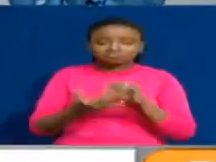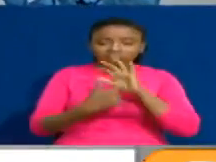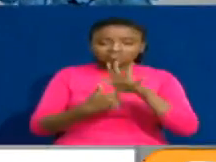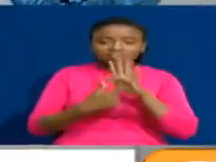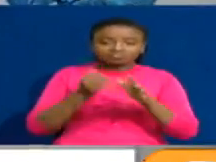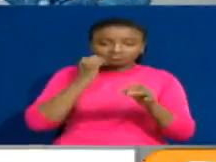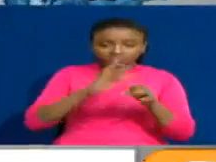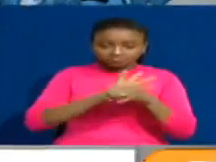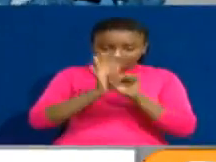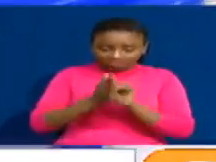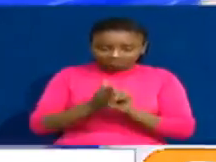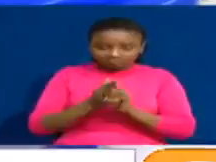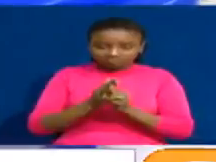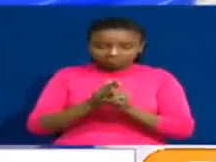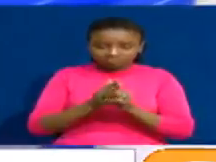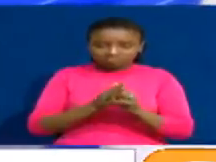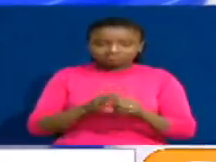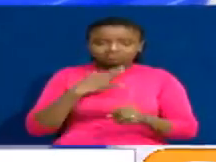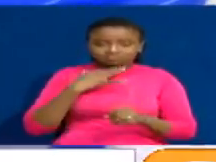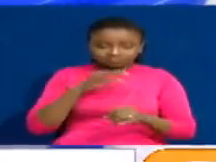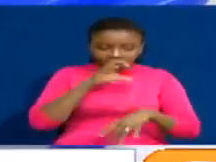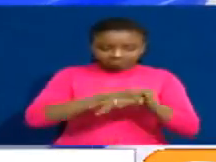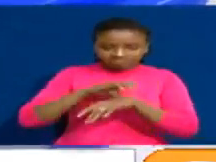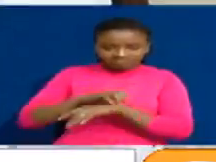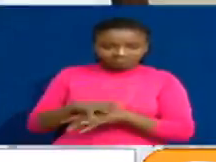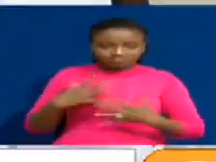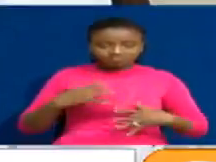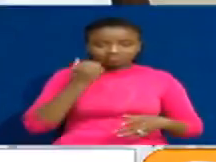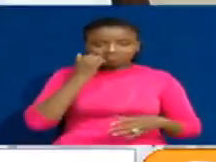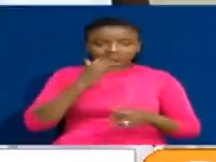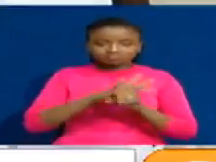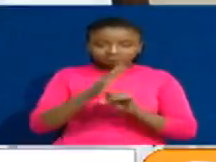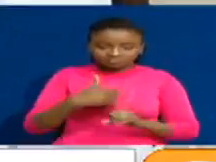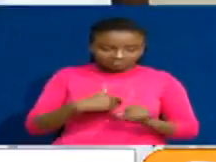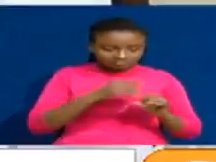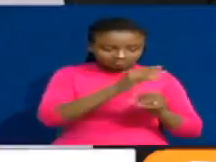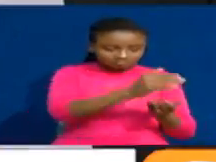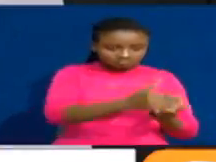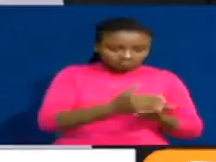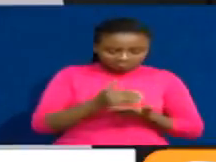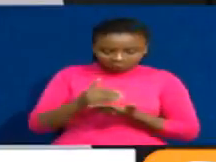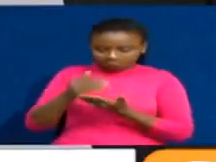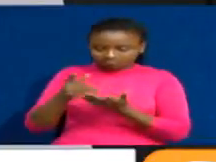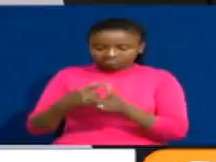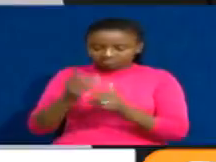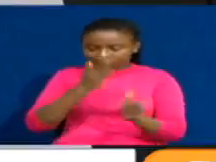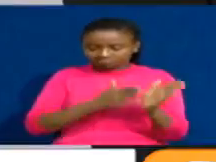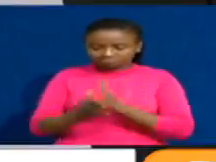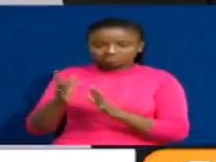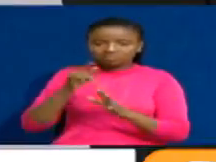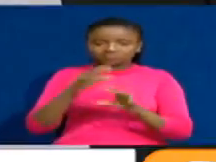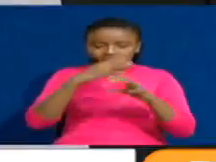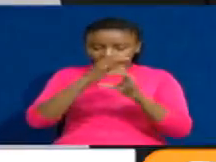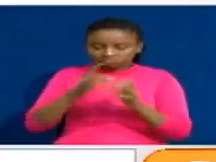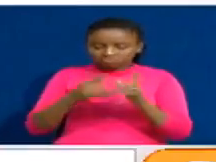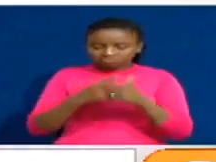COVID-19 sequencing to begin, positive samples are received and brought in. Then the library preparation is necessary, where the